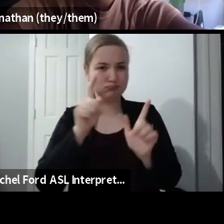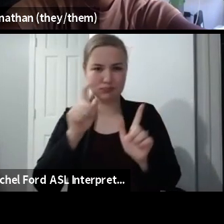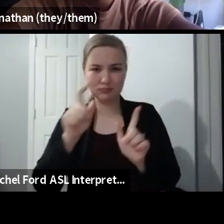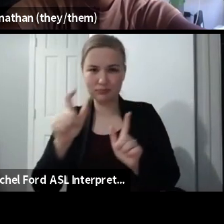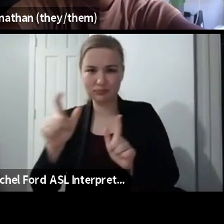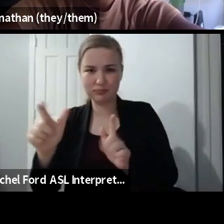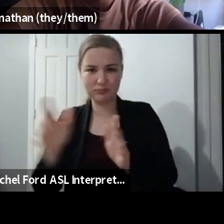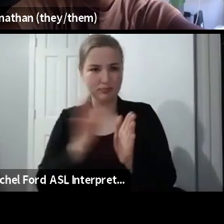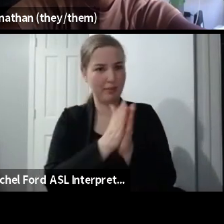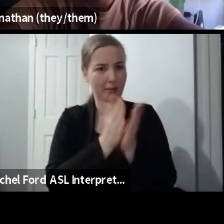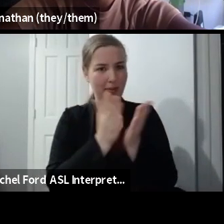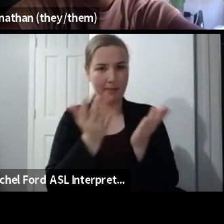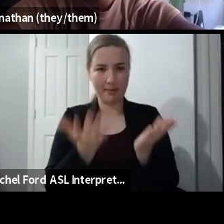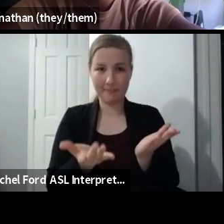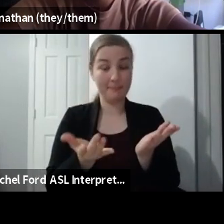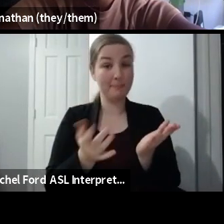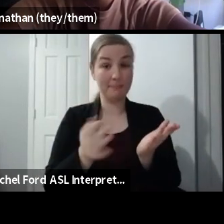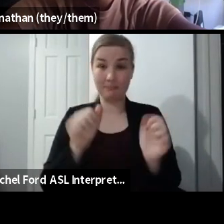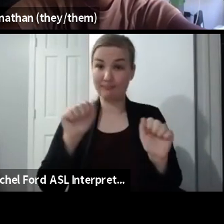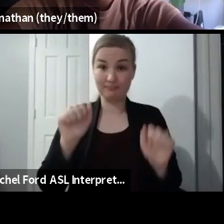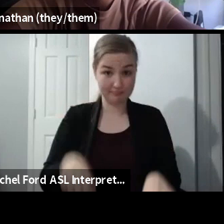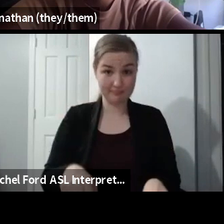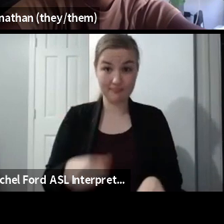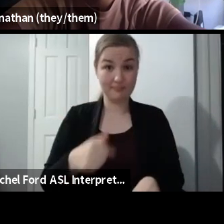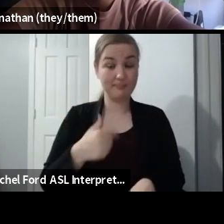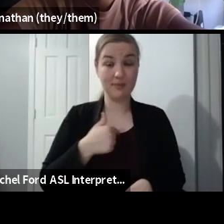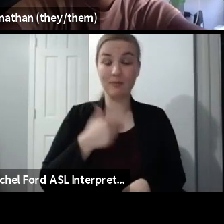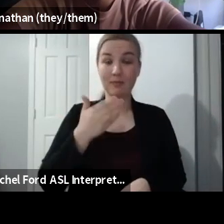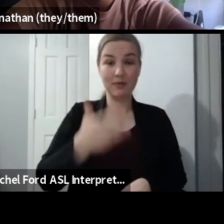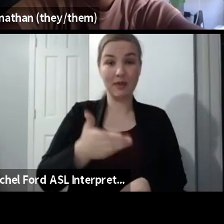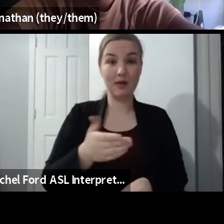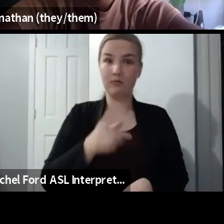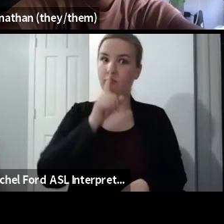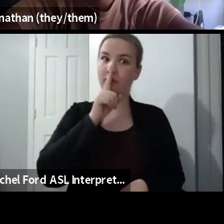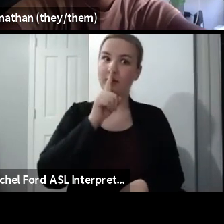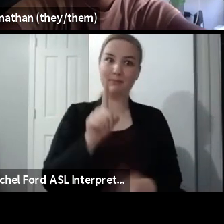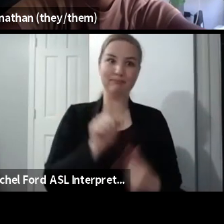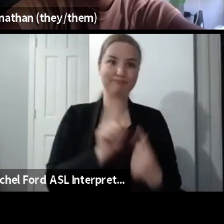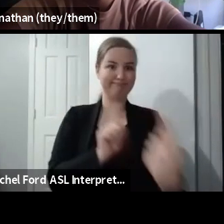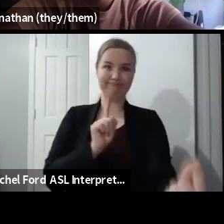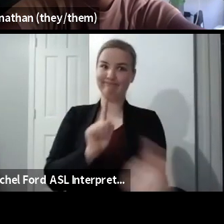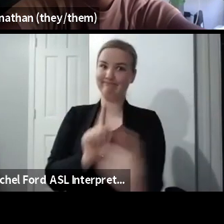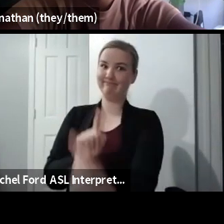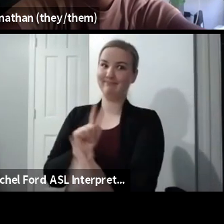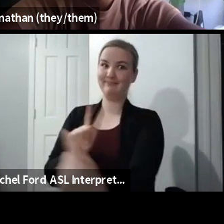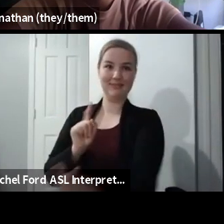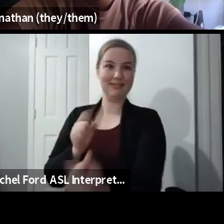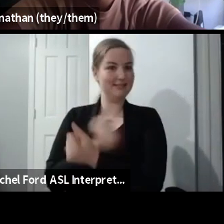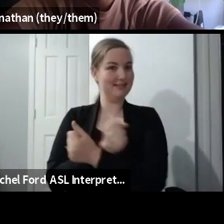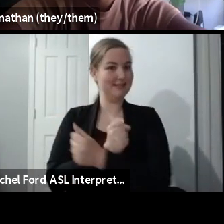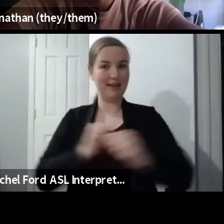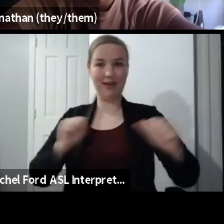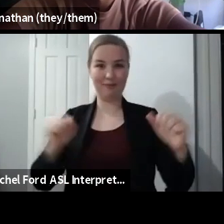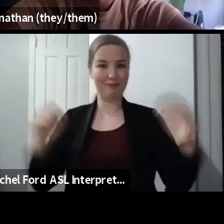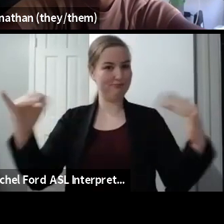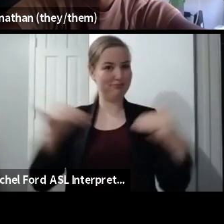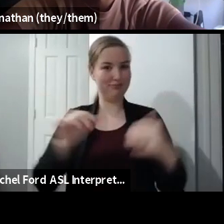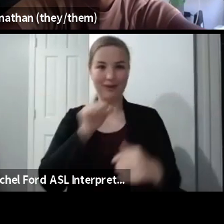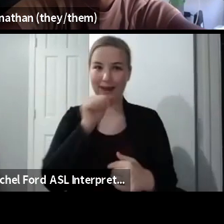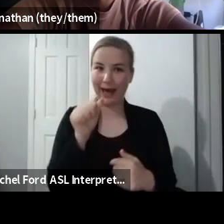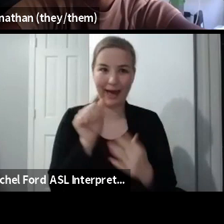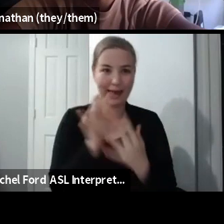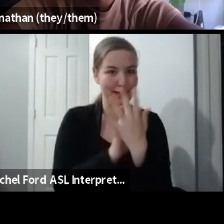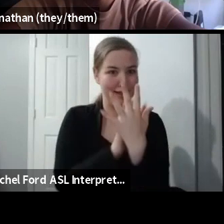Park. I'll be there. It'll be a very socially distanced, safe gathering. We'll have DJ